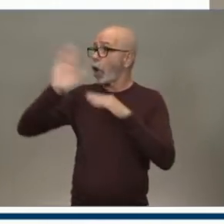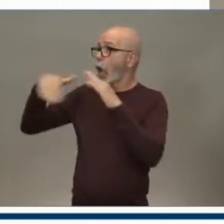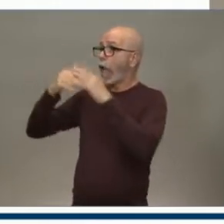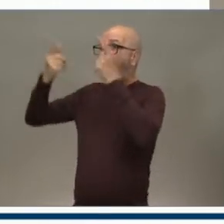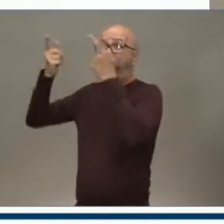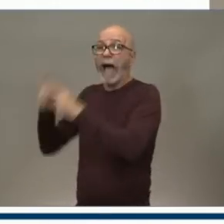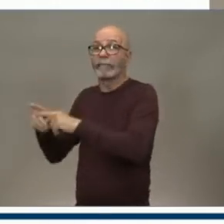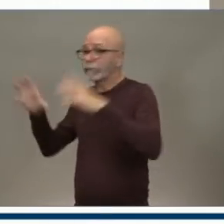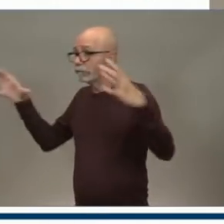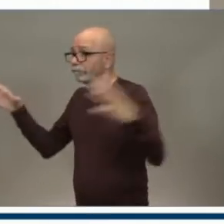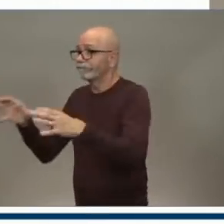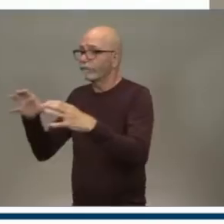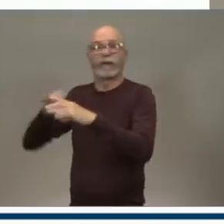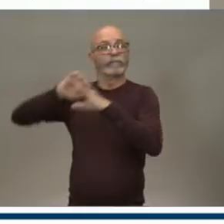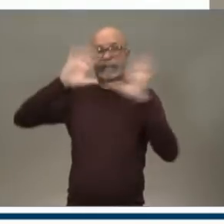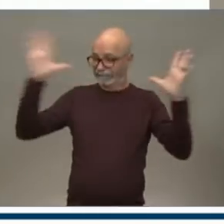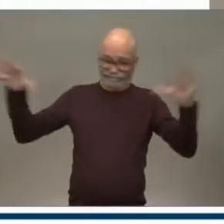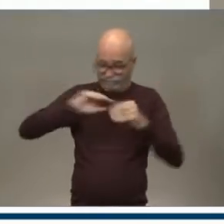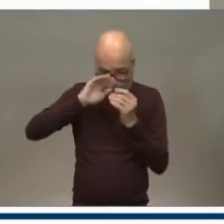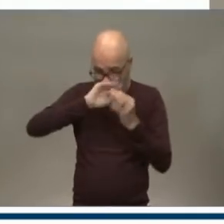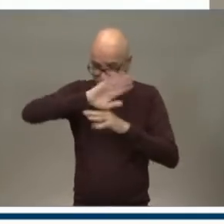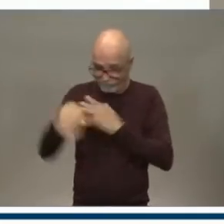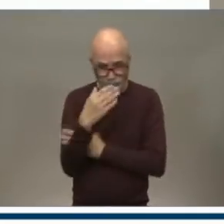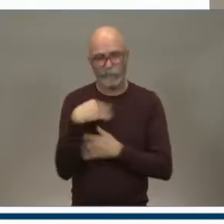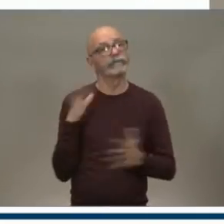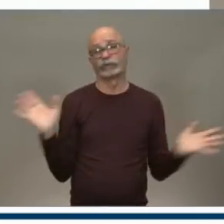There are none of them in our system. So these are all